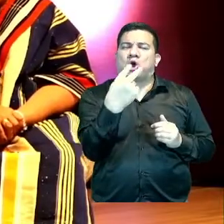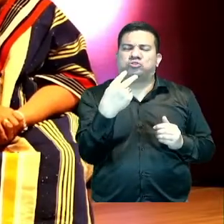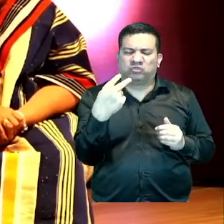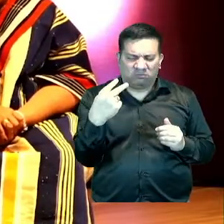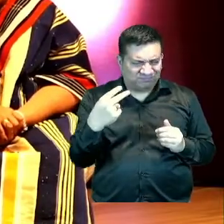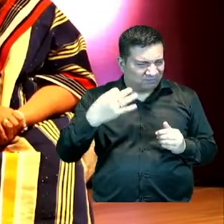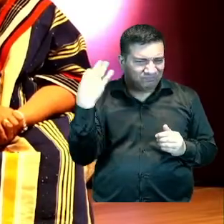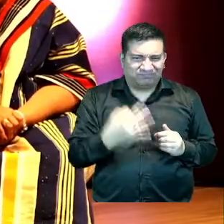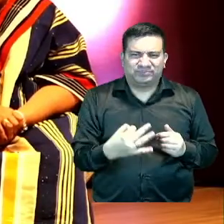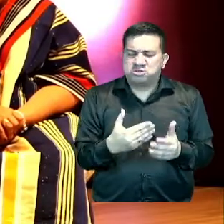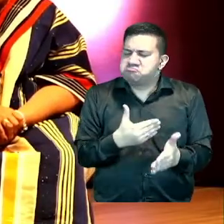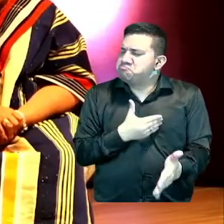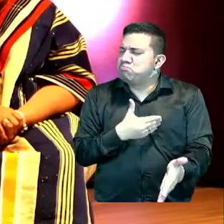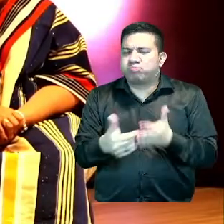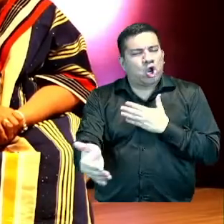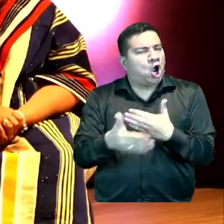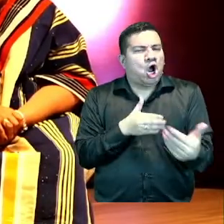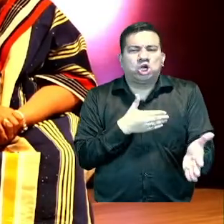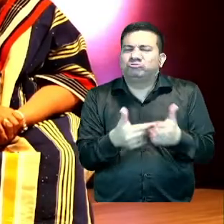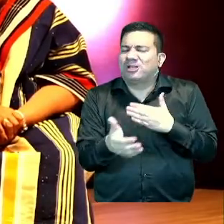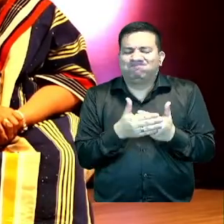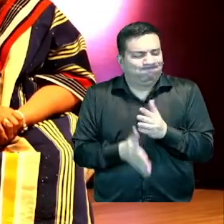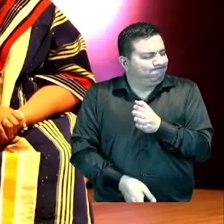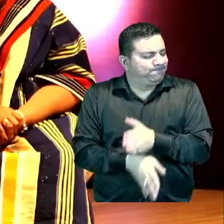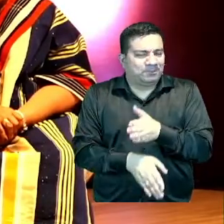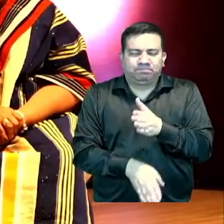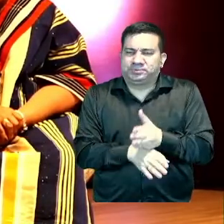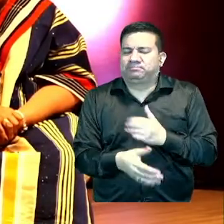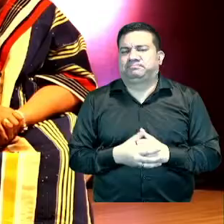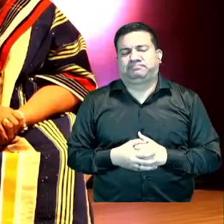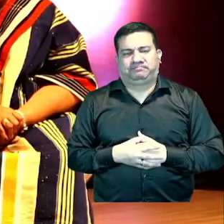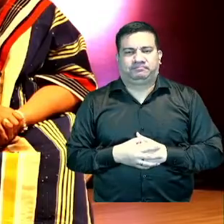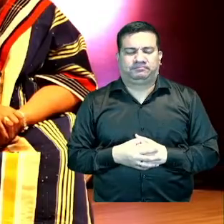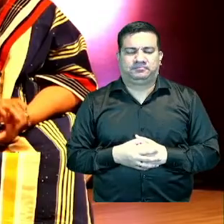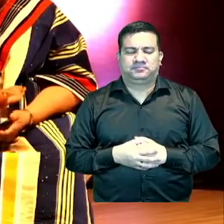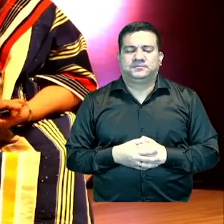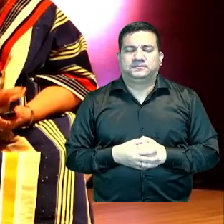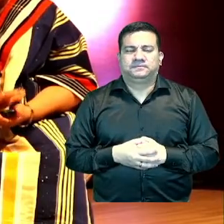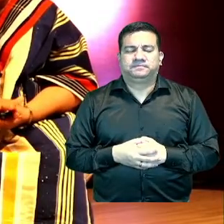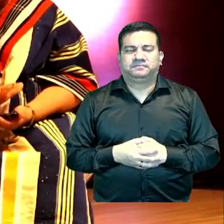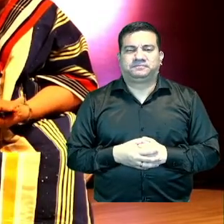as long as it takes and whatever it takes.